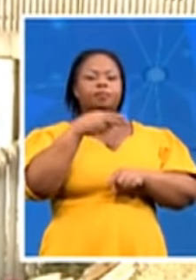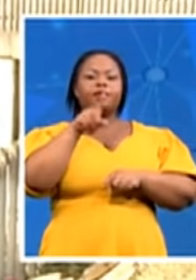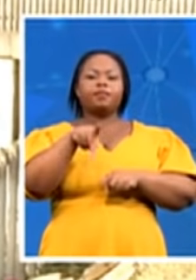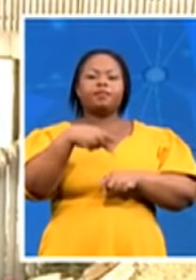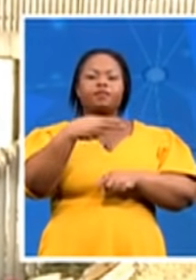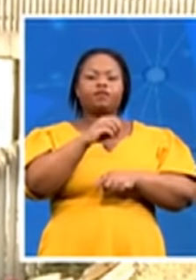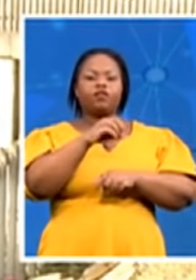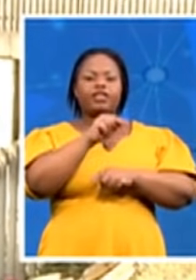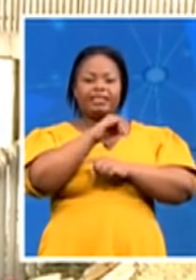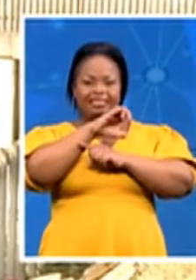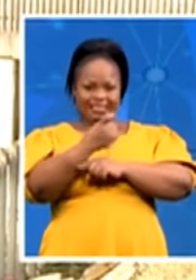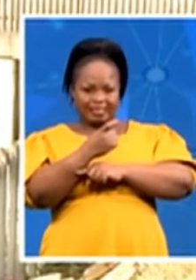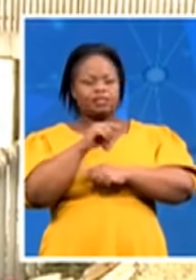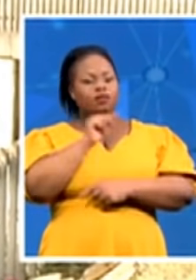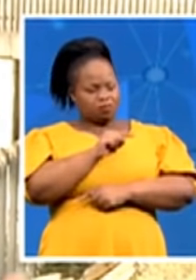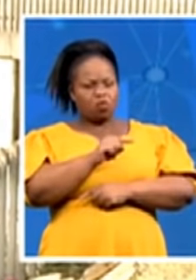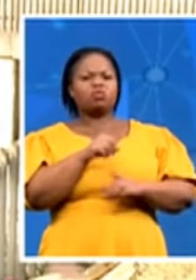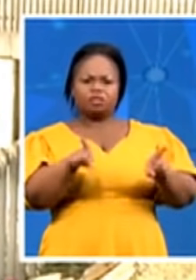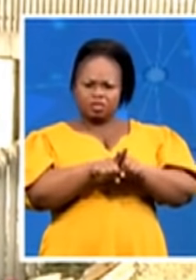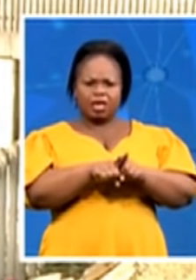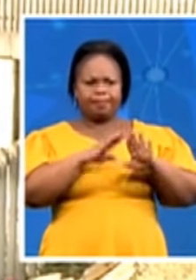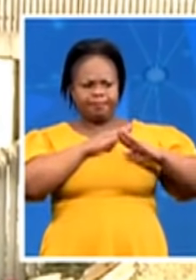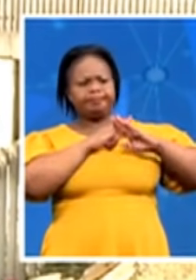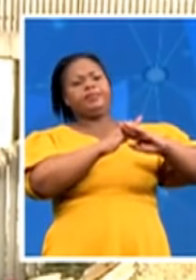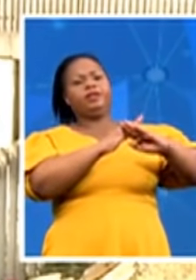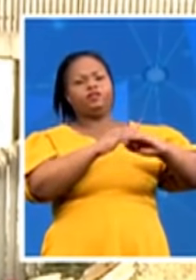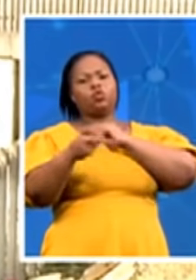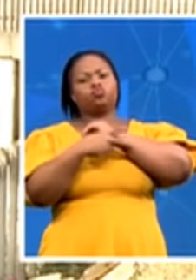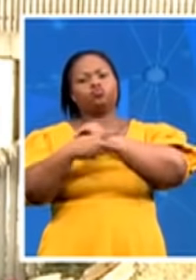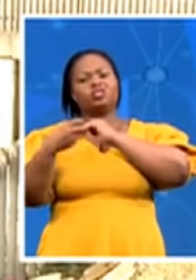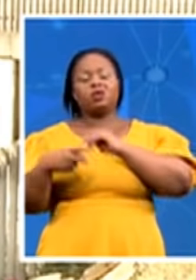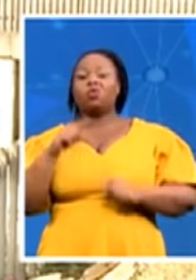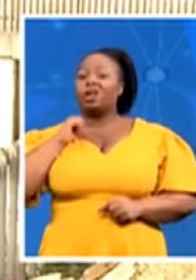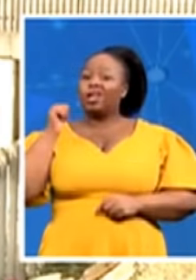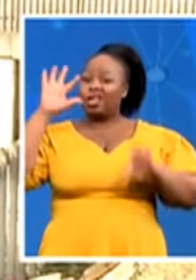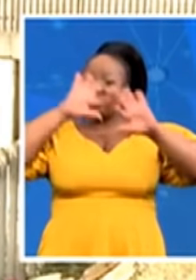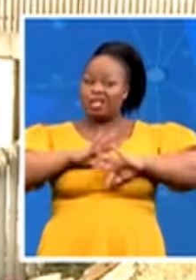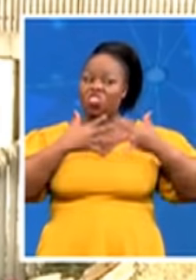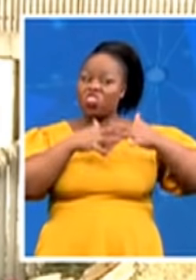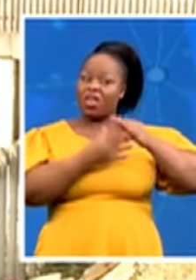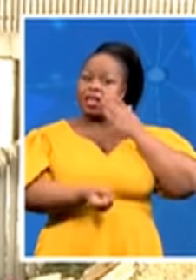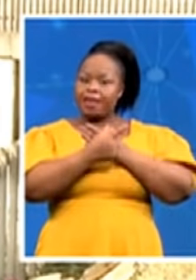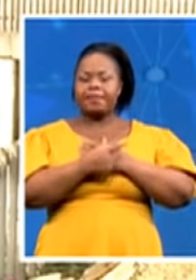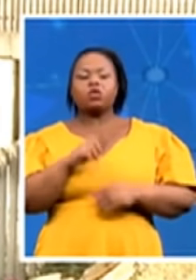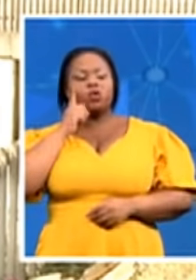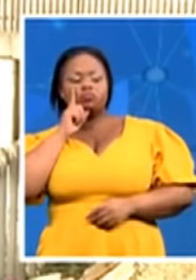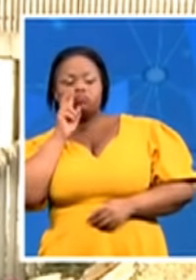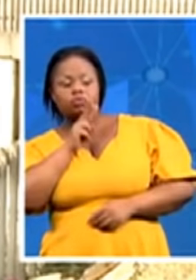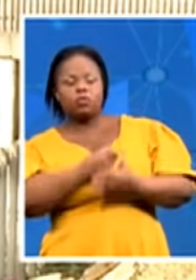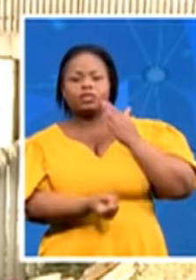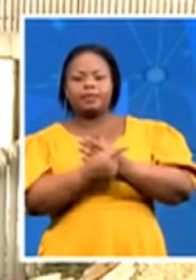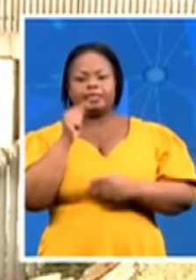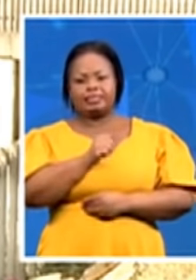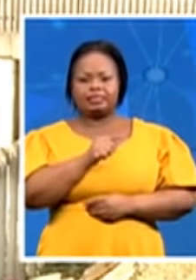looters. There's been some commotion happening there overnight. We're going to be making our way there to bring you that news coverage with regards to the clashes